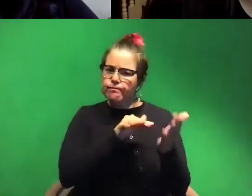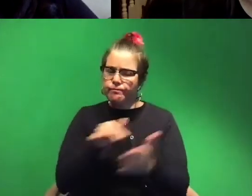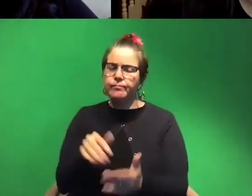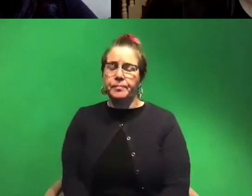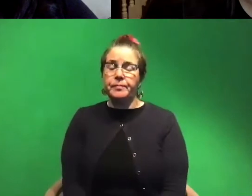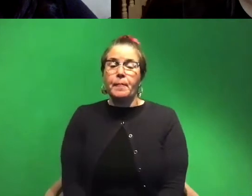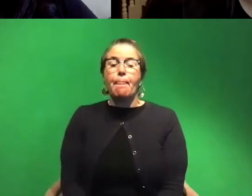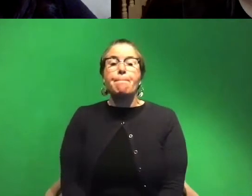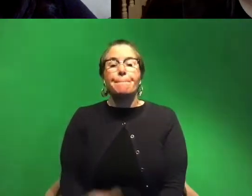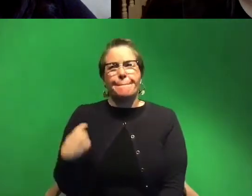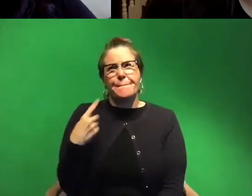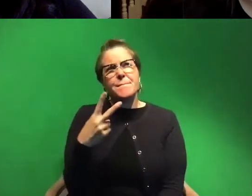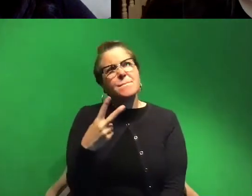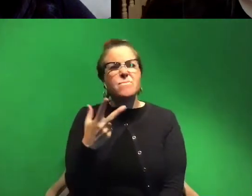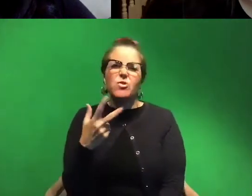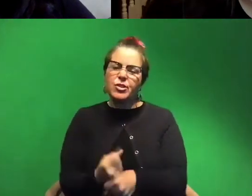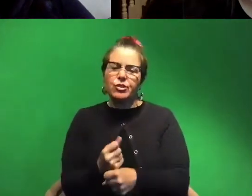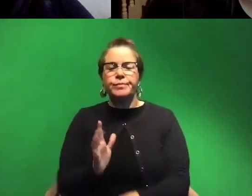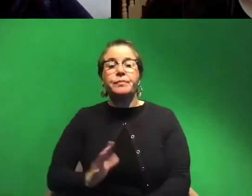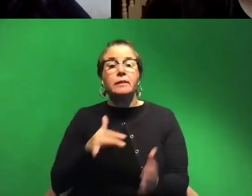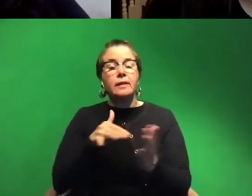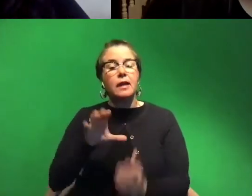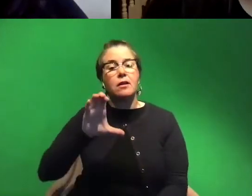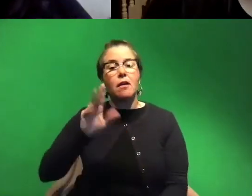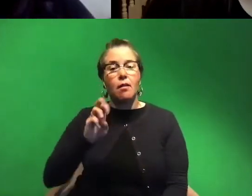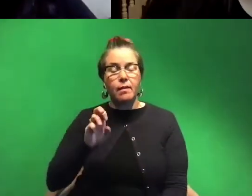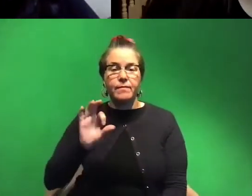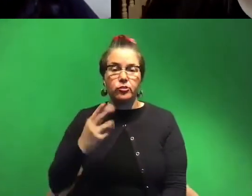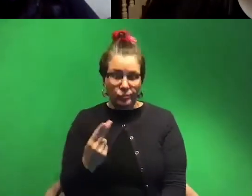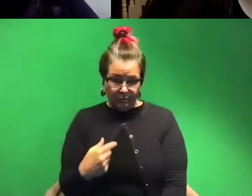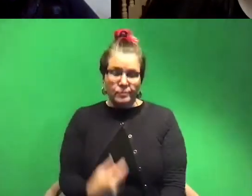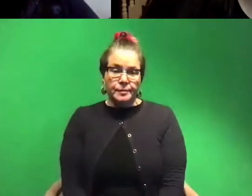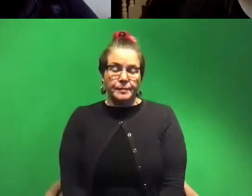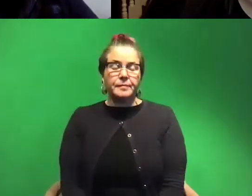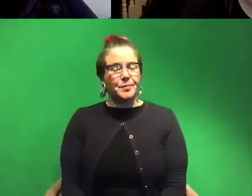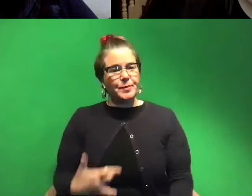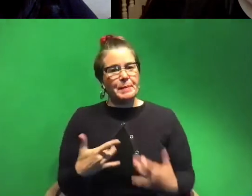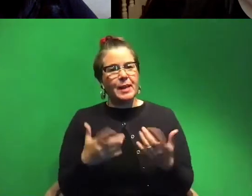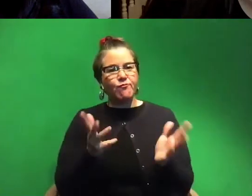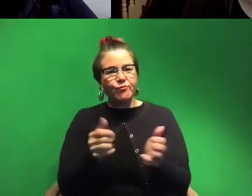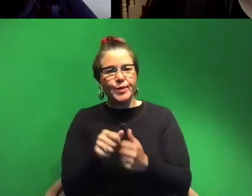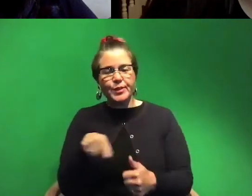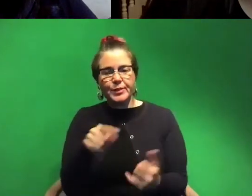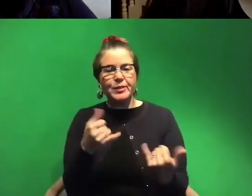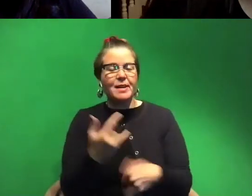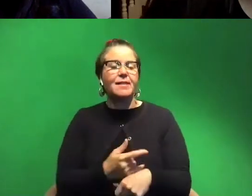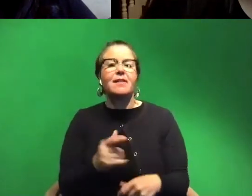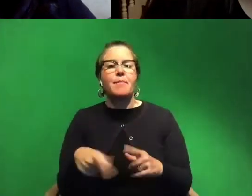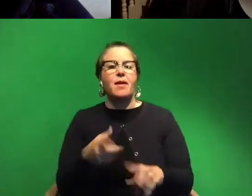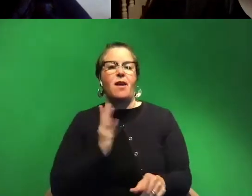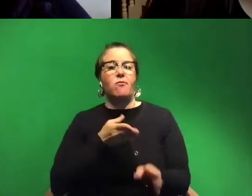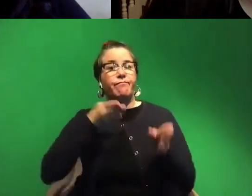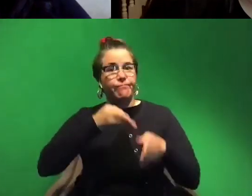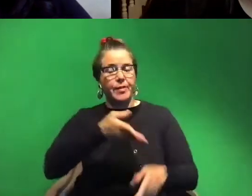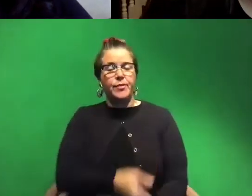the last 2.5, almost 3 years now is studying cuttlefish. So I'm really excited to talk to you guys about what we do there. And